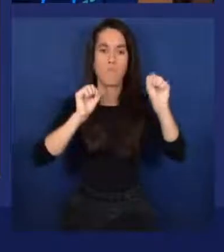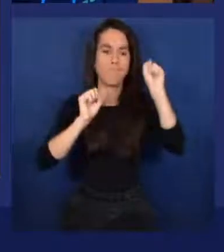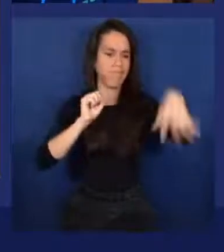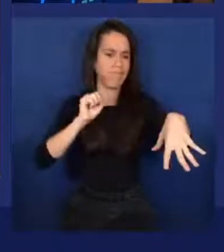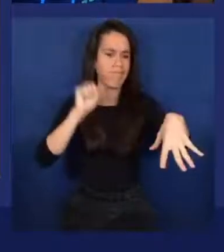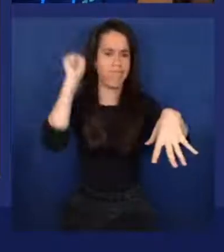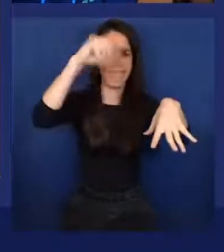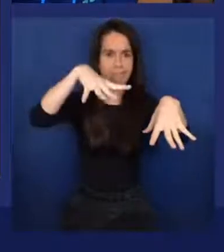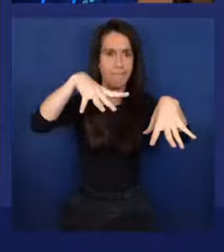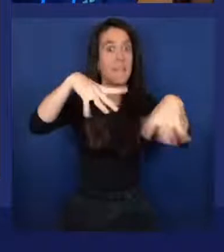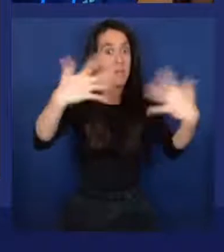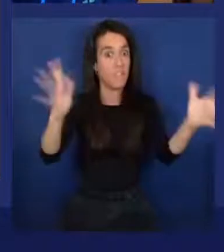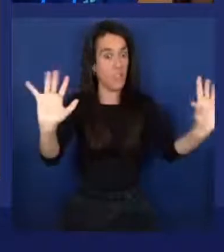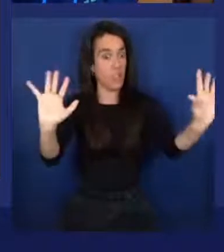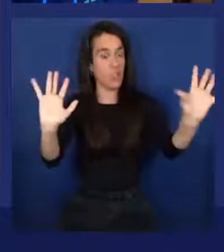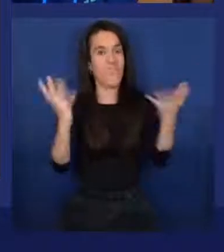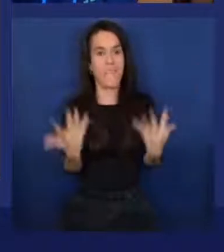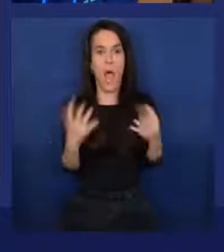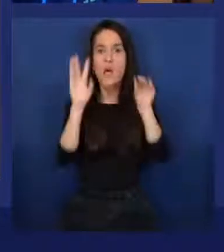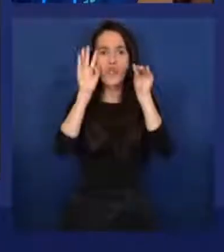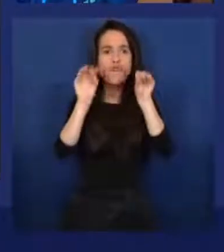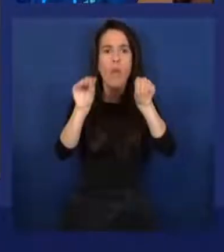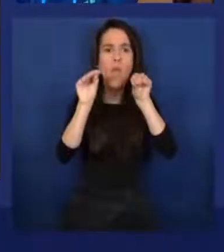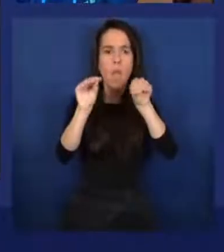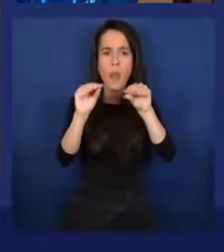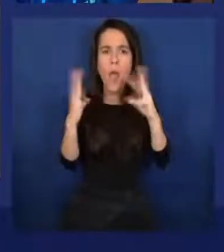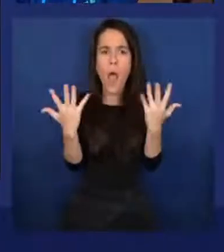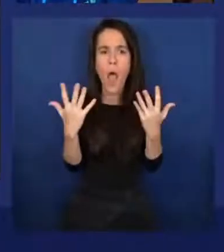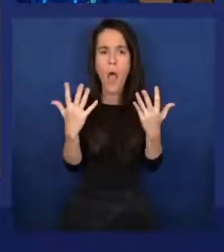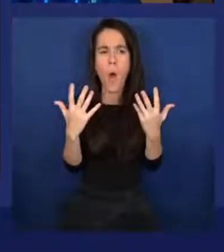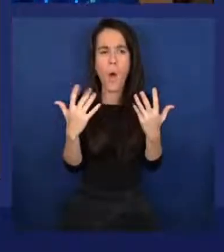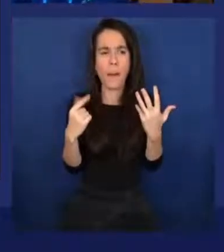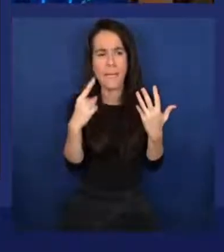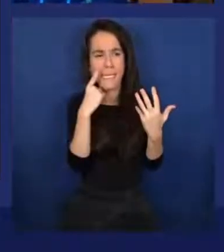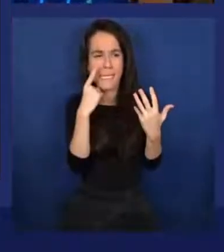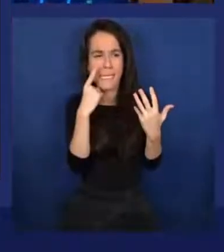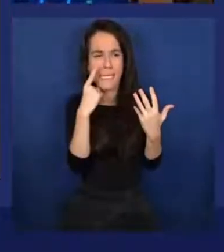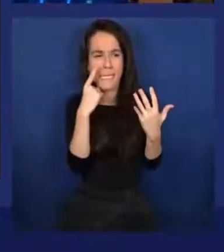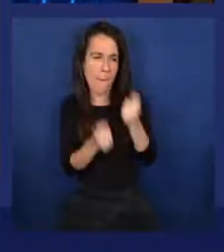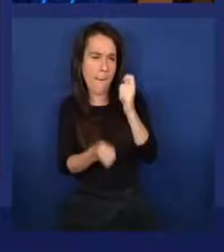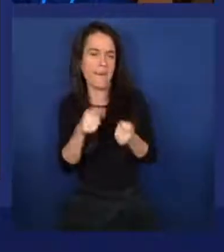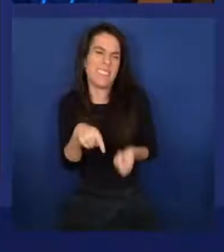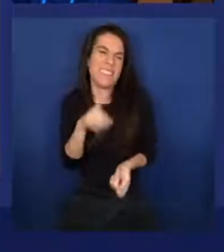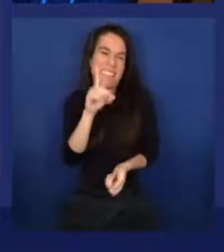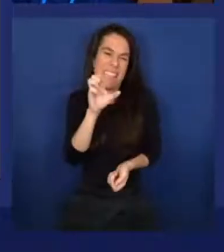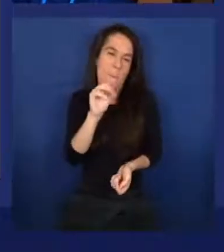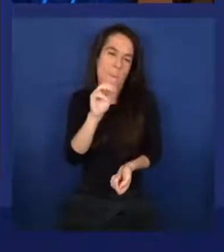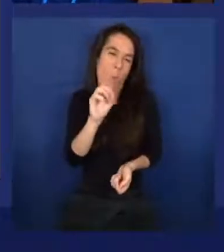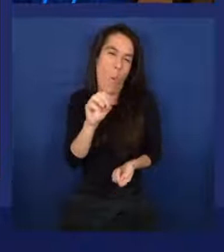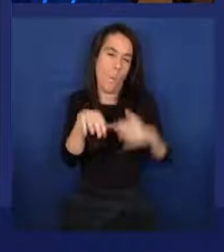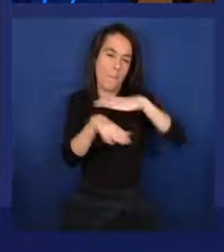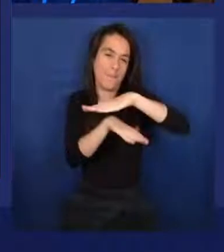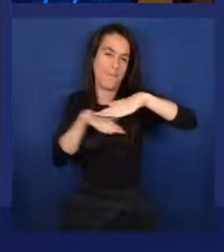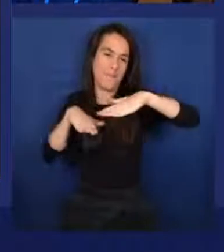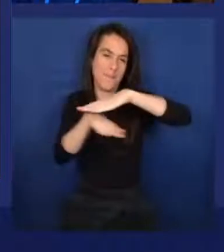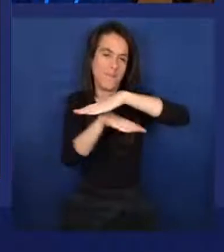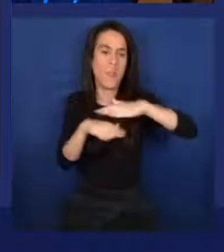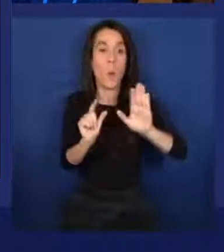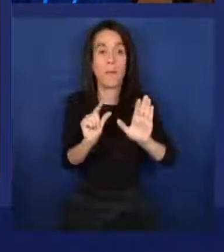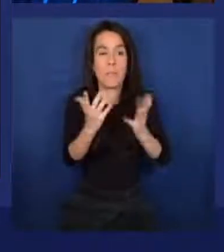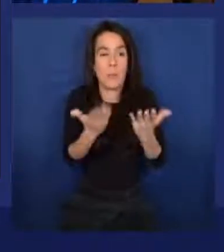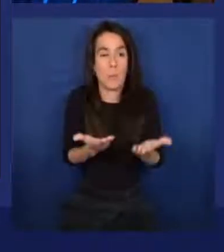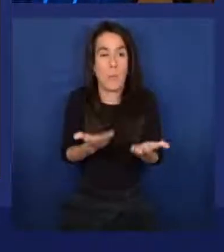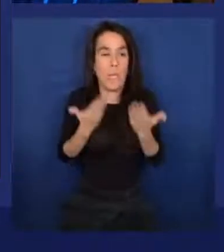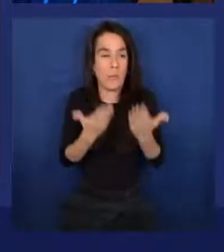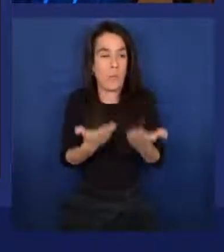the model. So we're going to train it. We do it quickly, of course, because of the demo. And yeah, here we have to wait a little while.